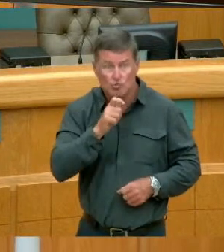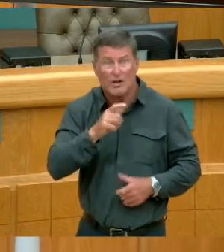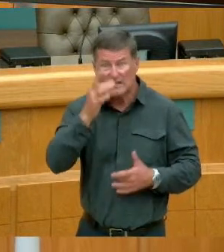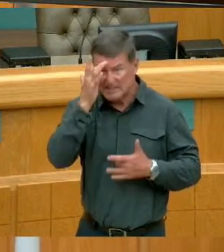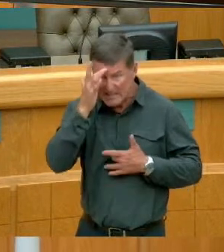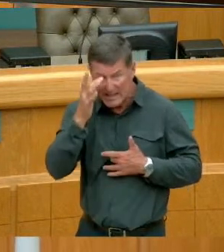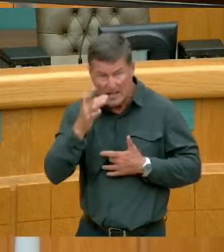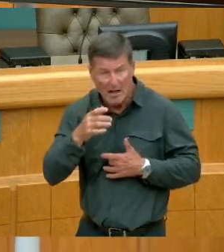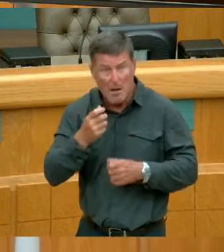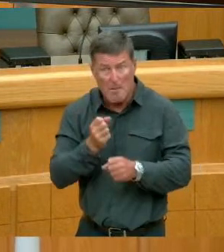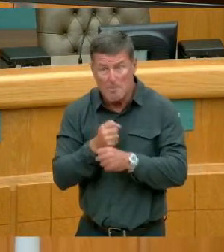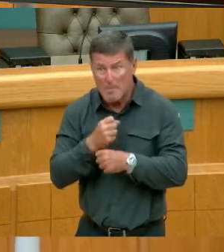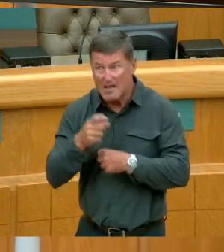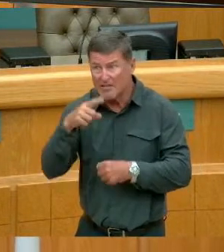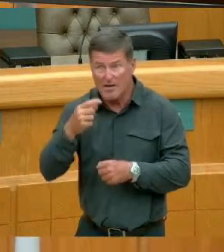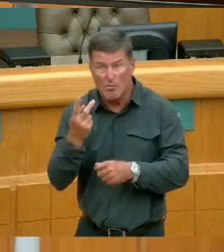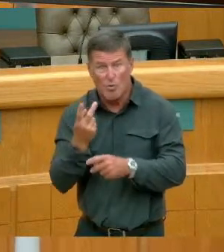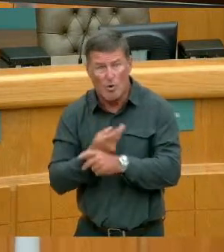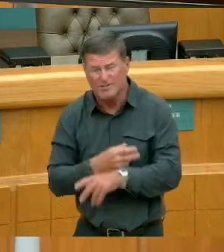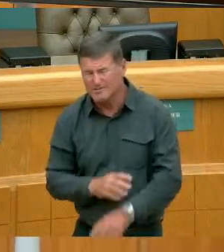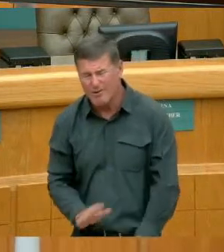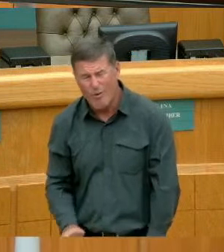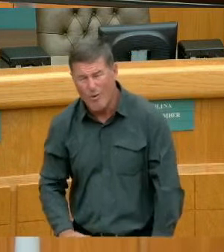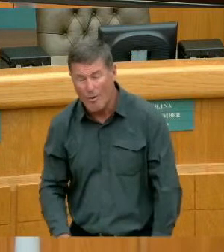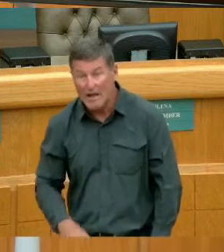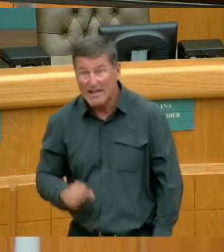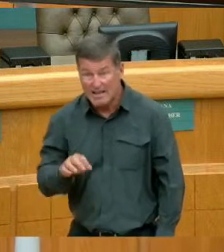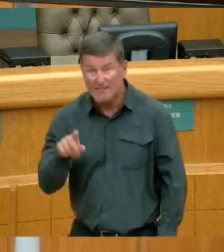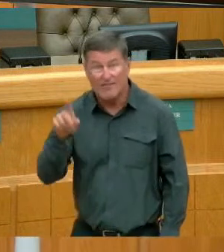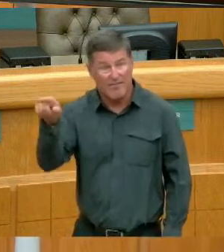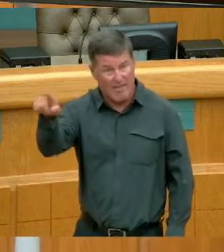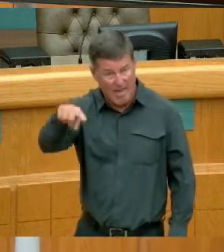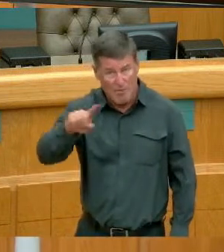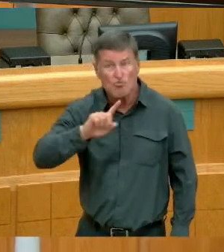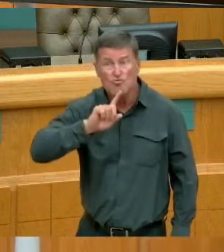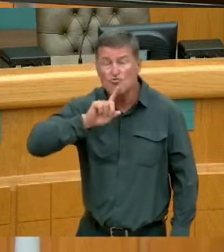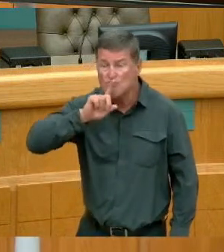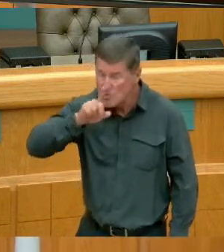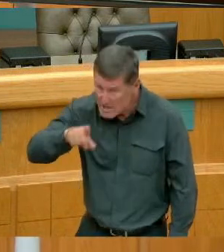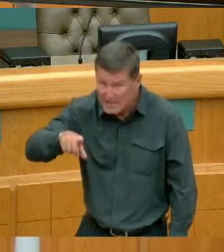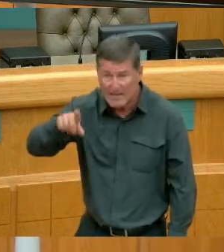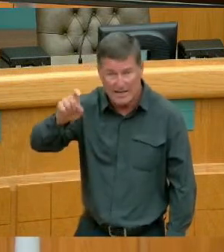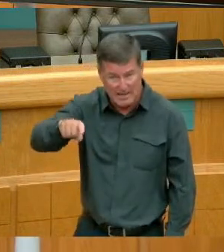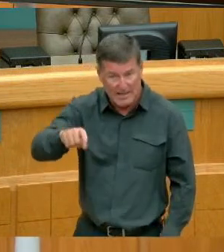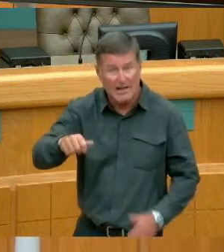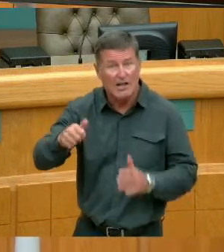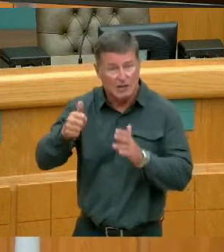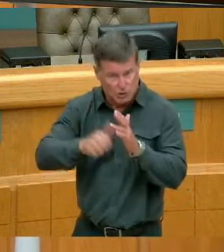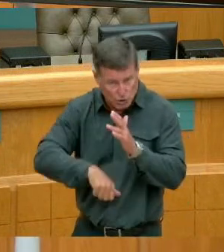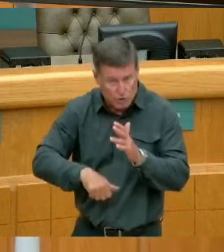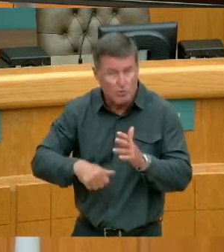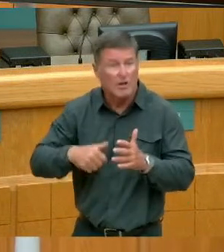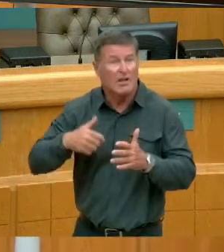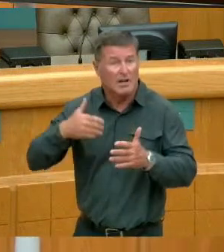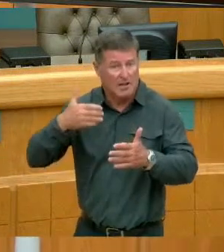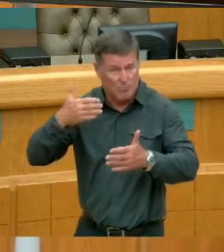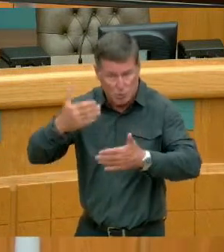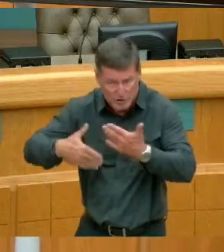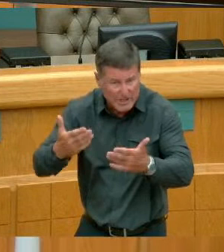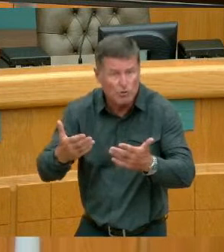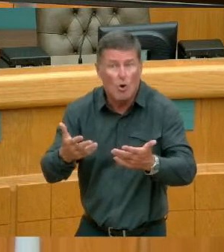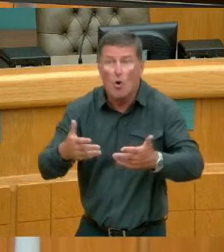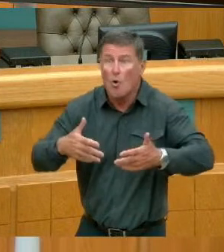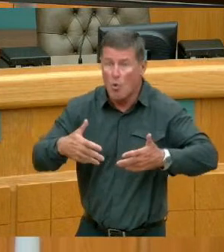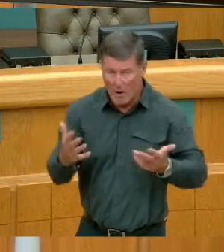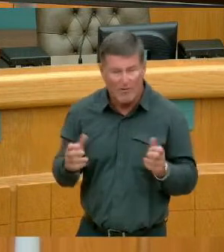there is a matter of life or death or an immediate medically necessary procedure, you are going to be able to have that procedure, but it would